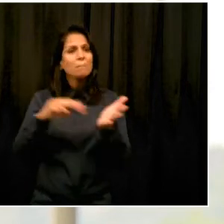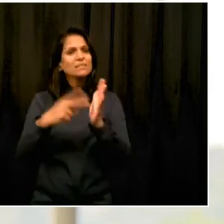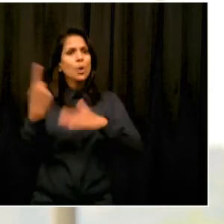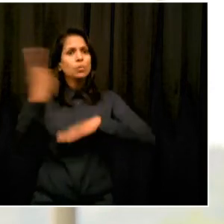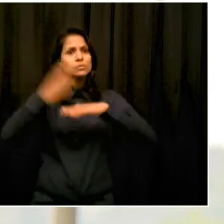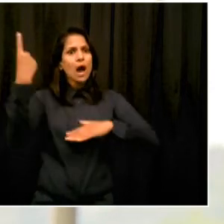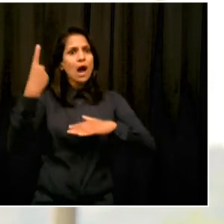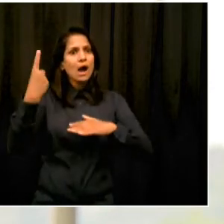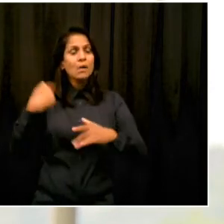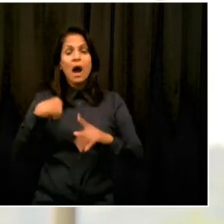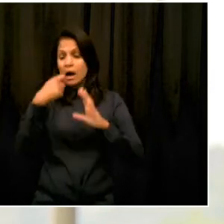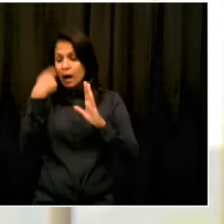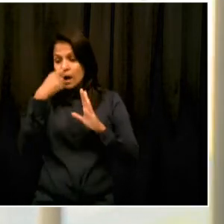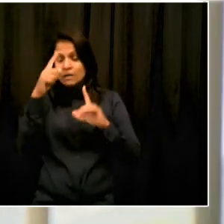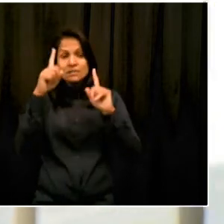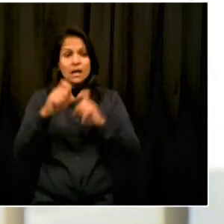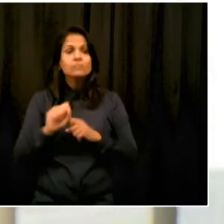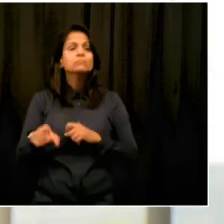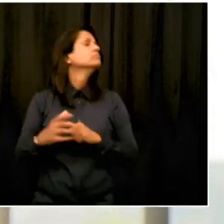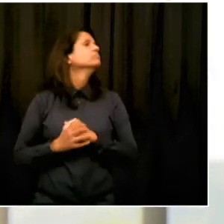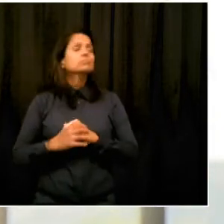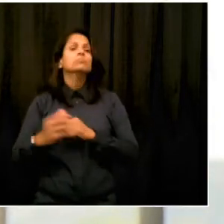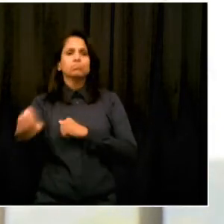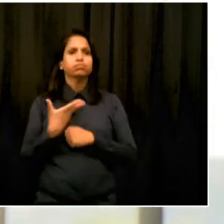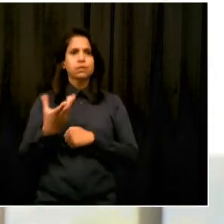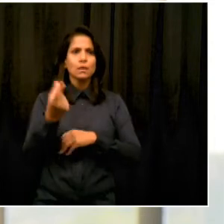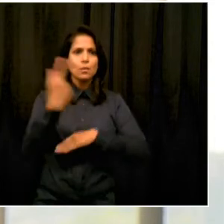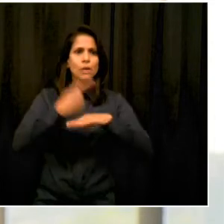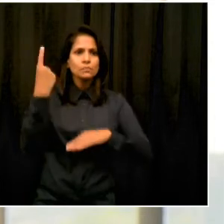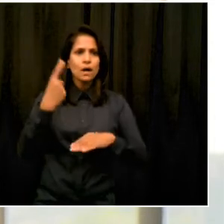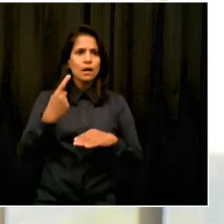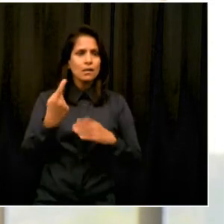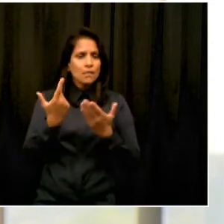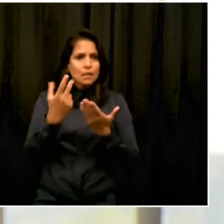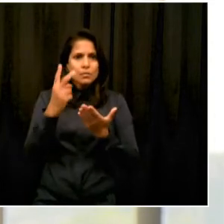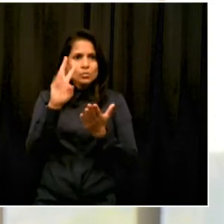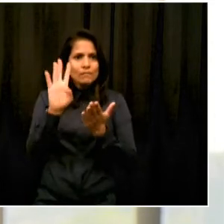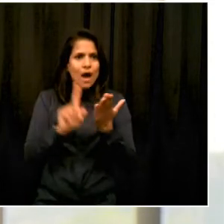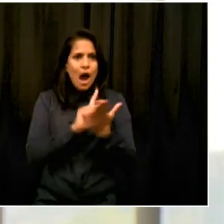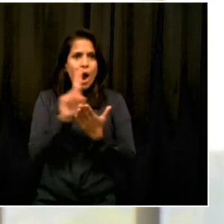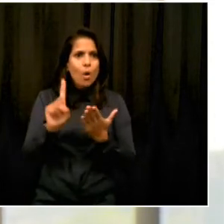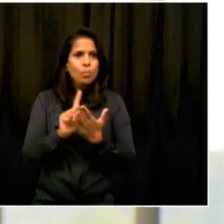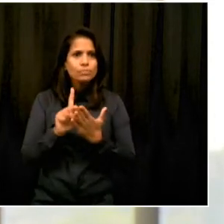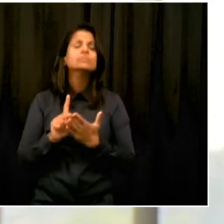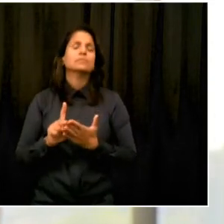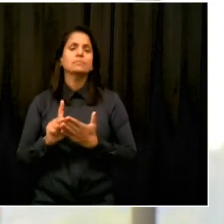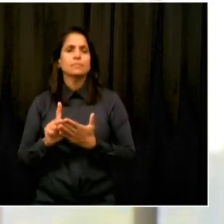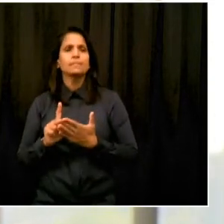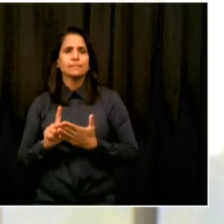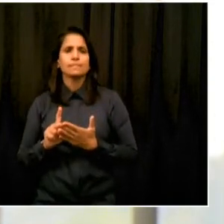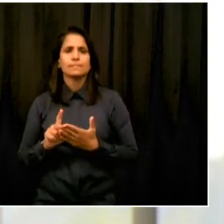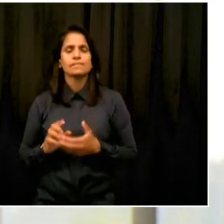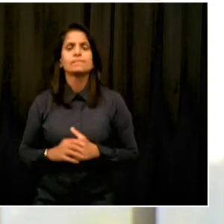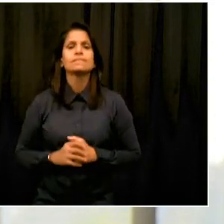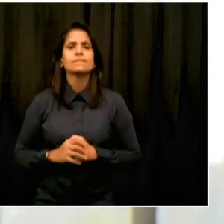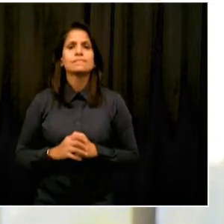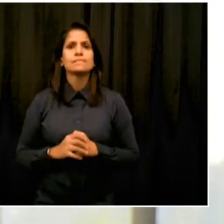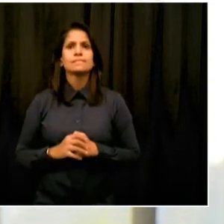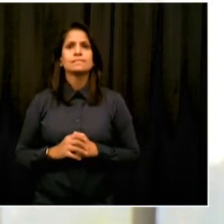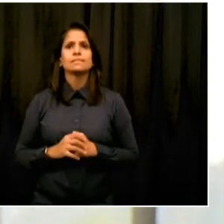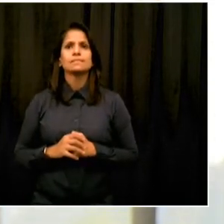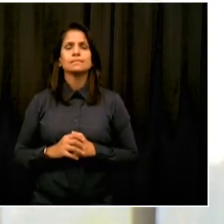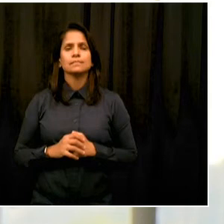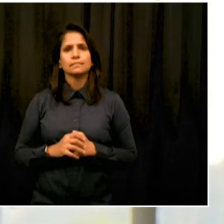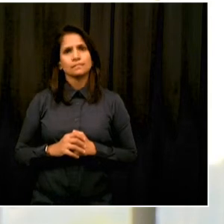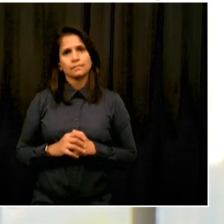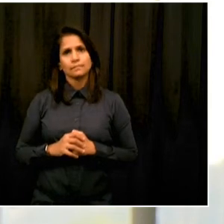Dave, look, anything that improves testing improves the willingness of people to get tested. I mean,